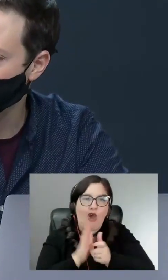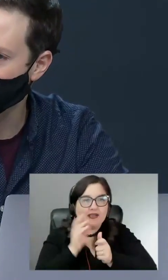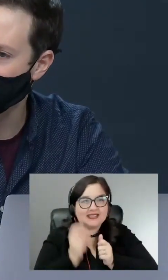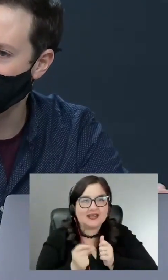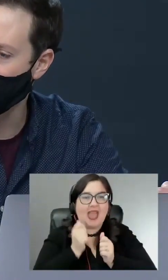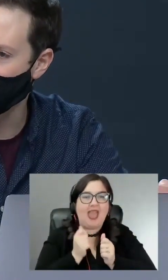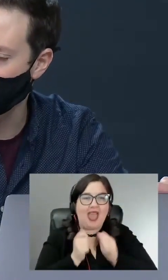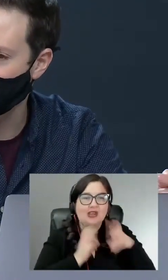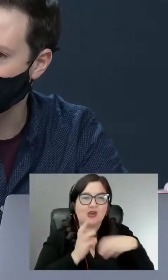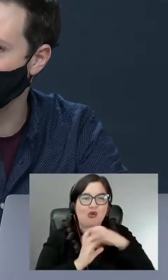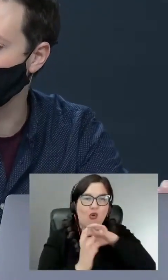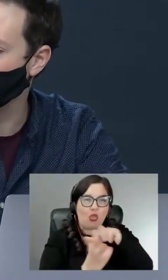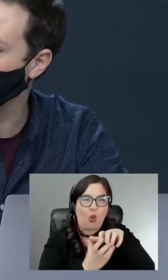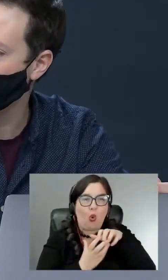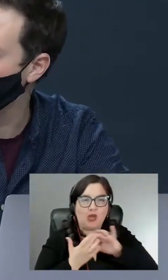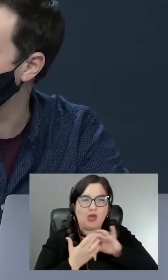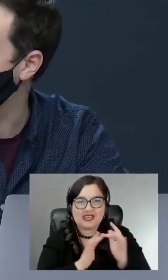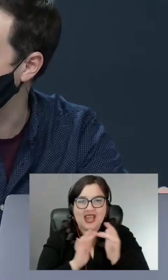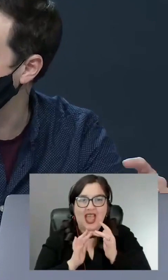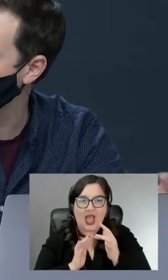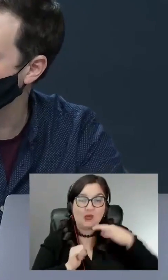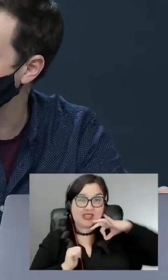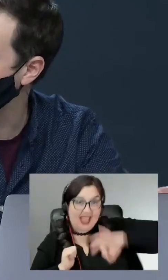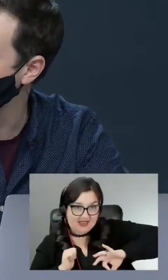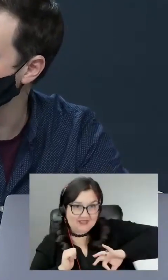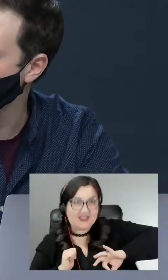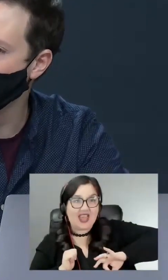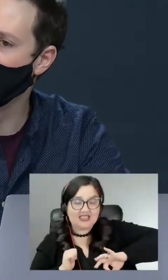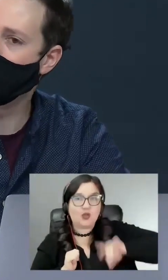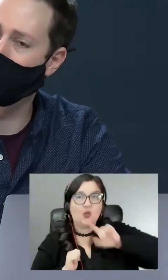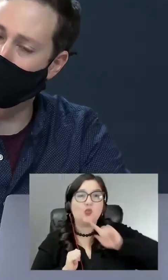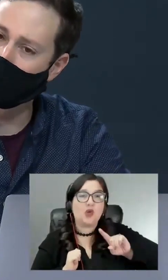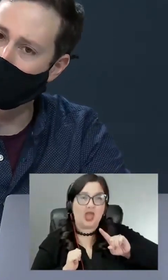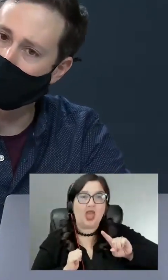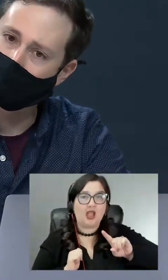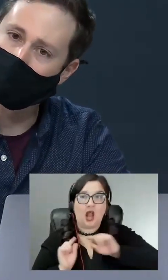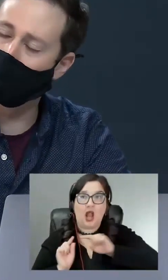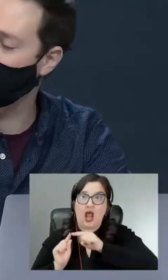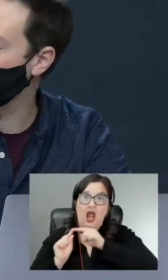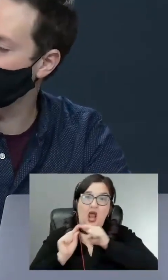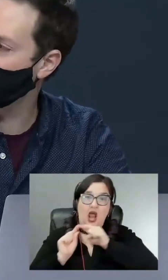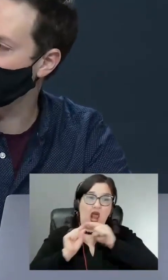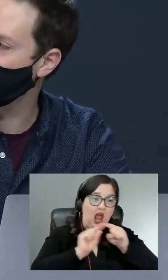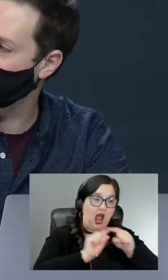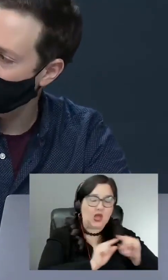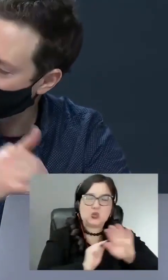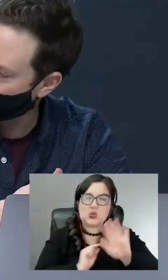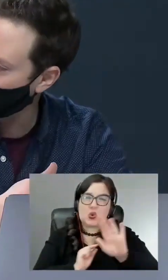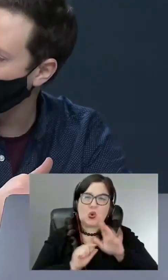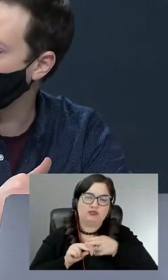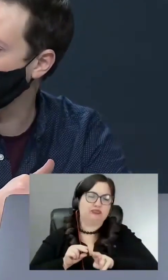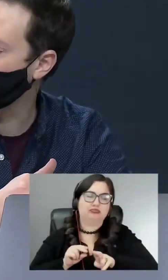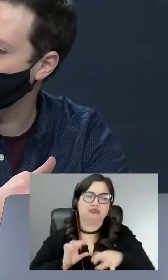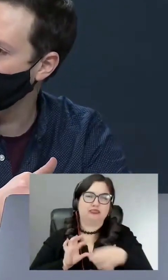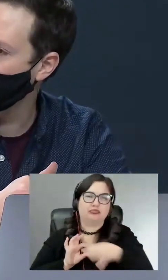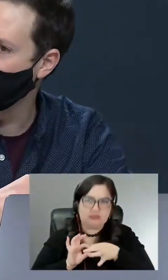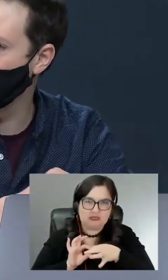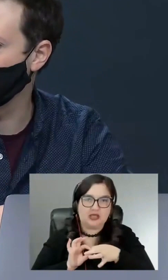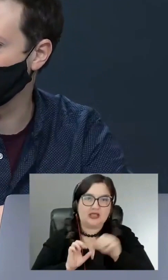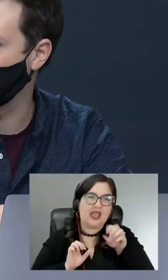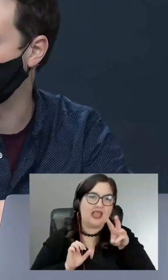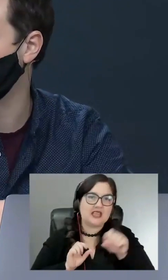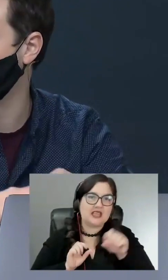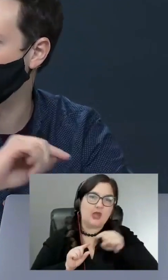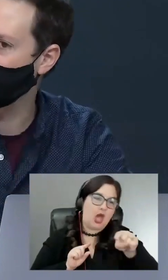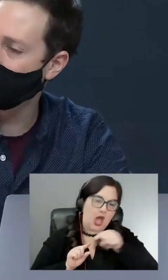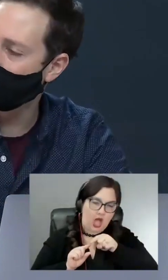the advantage is it takes the shortest available path between the two POPs. So your data doesn't go into an AWS region and then down again for routing. It